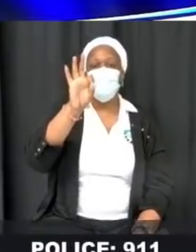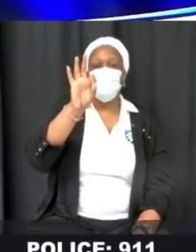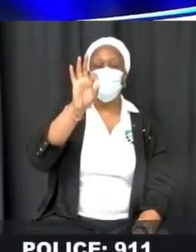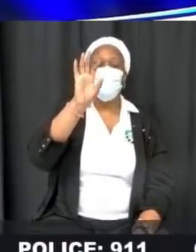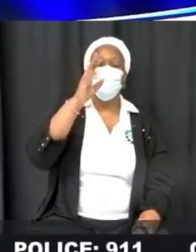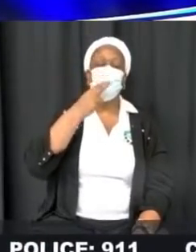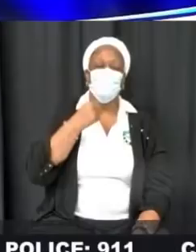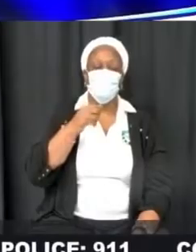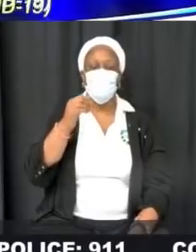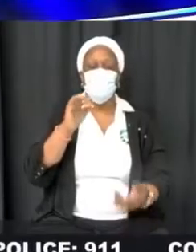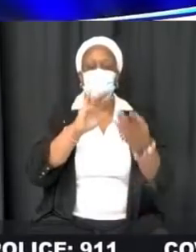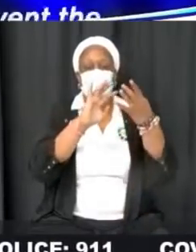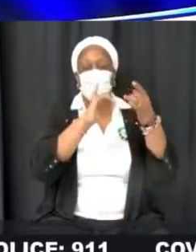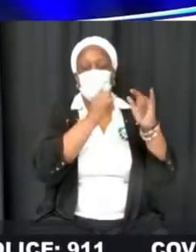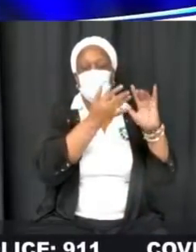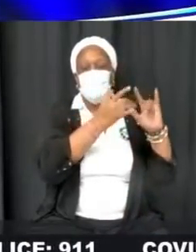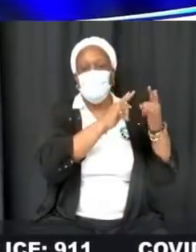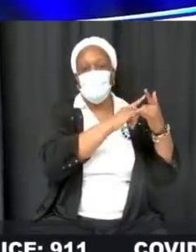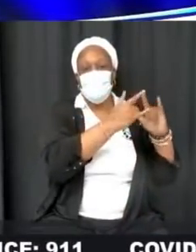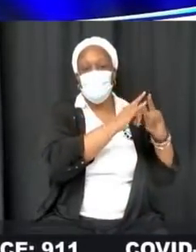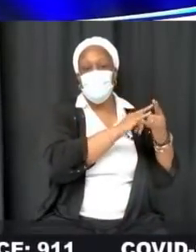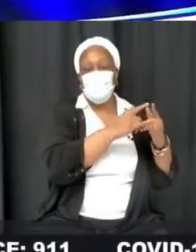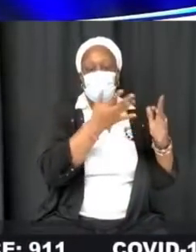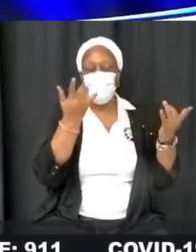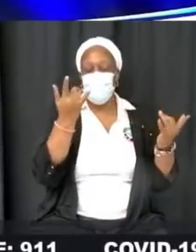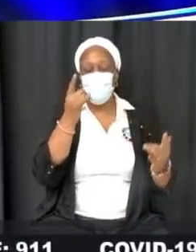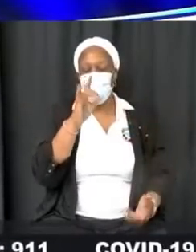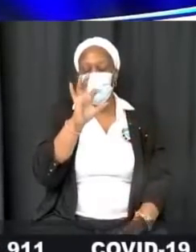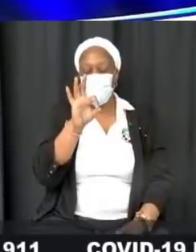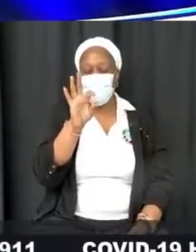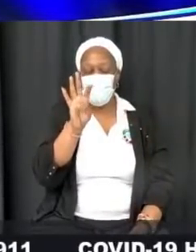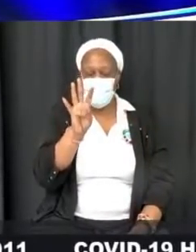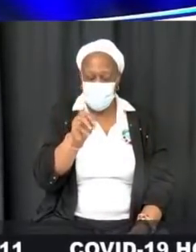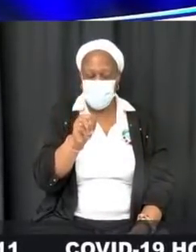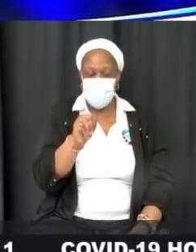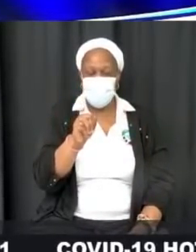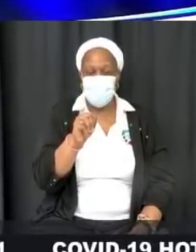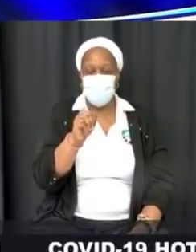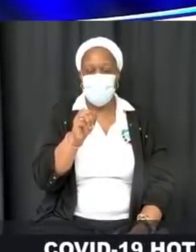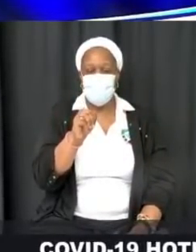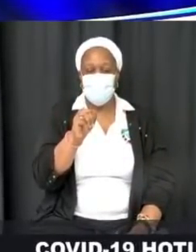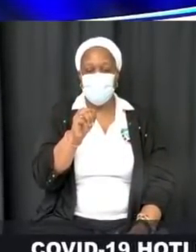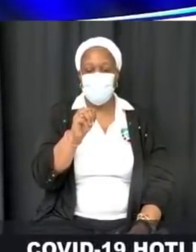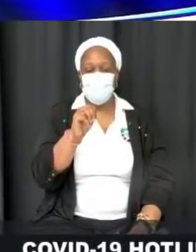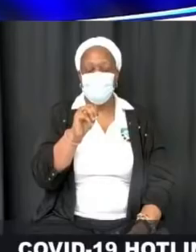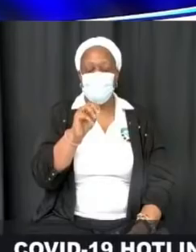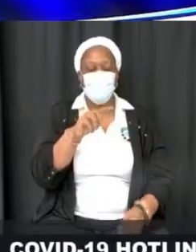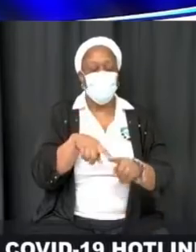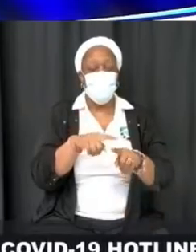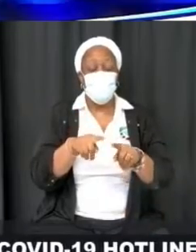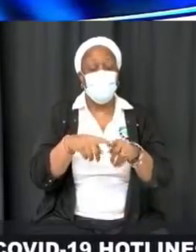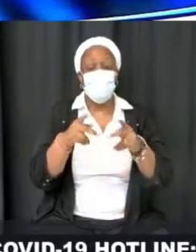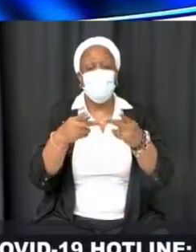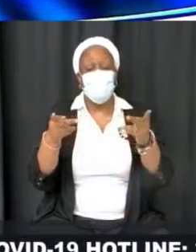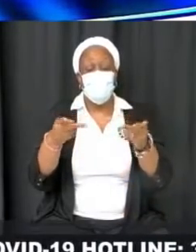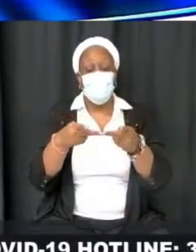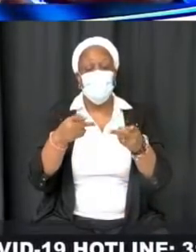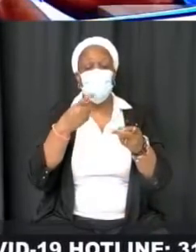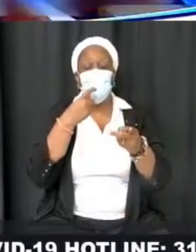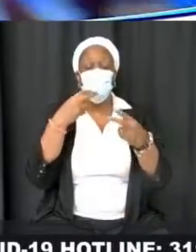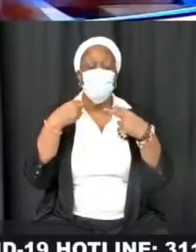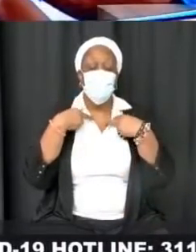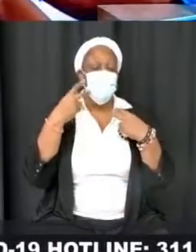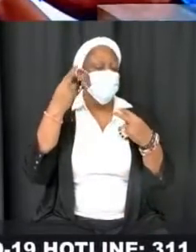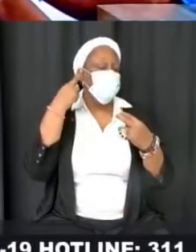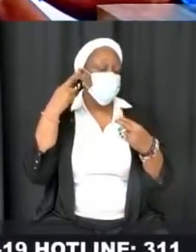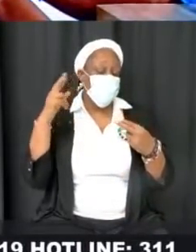newspapers and all media houses who continue to partner with us, especially at this difficult time of the